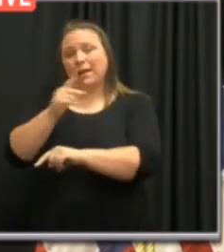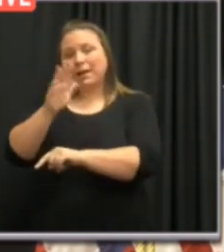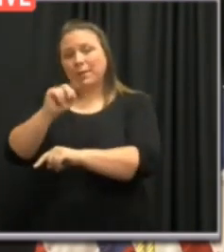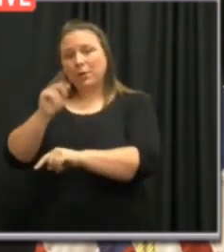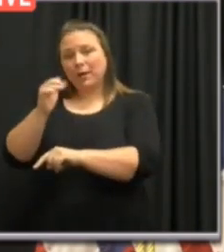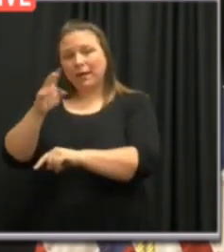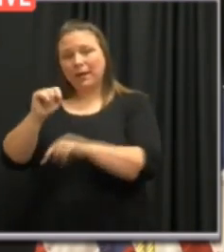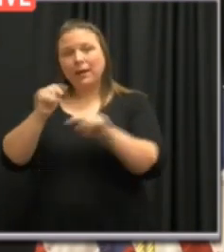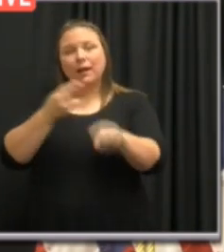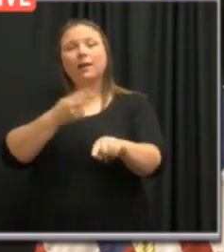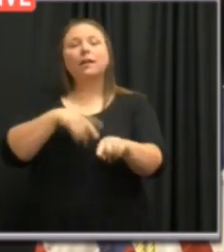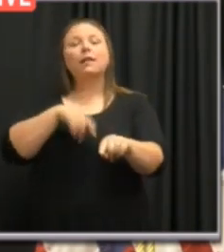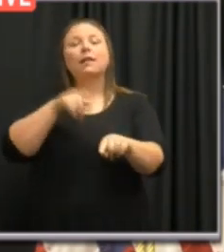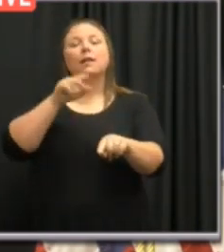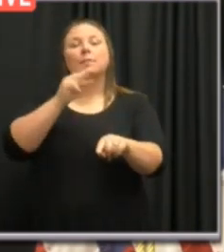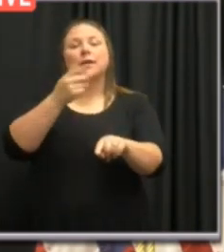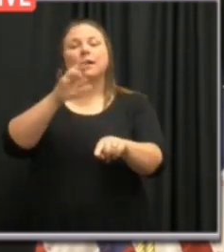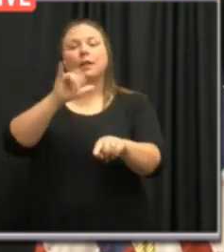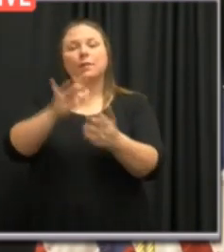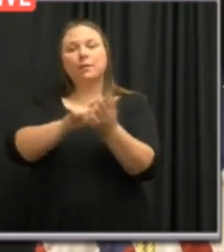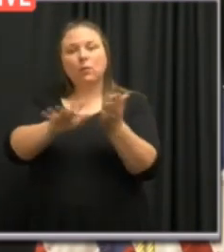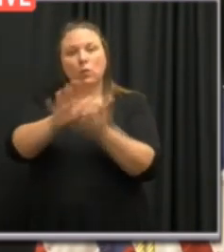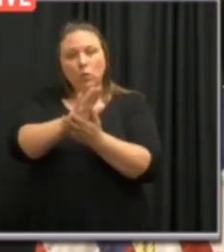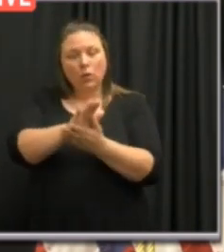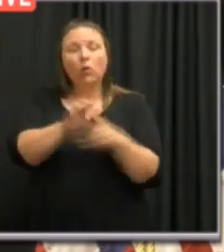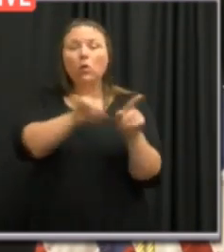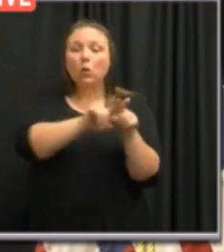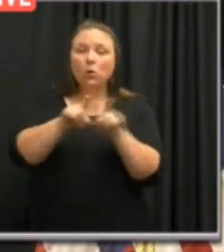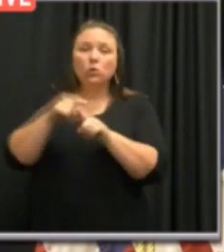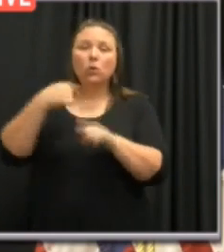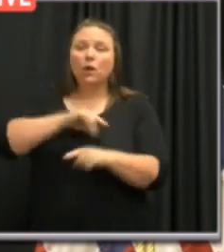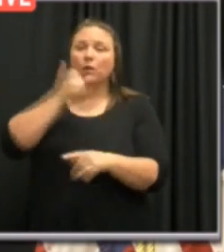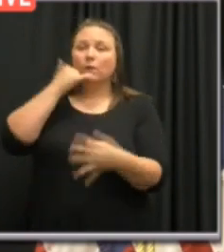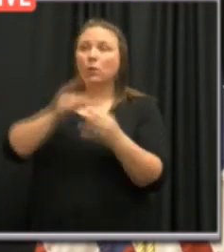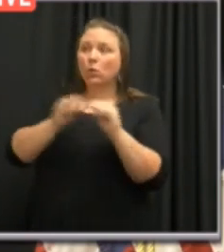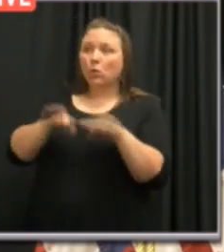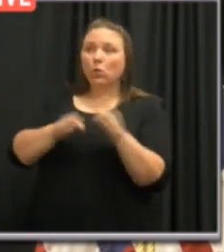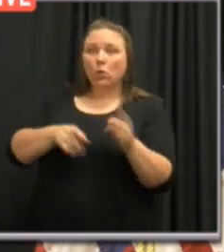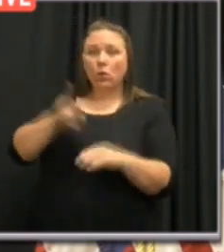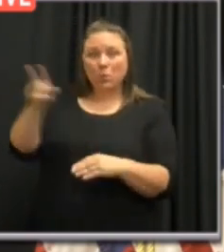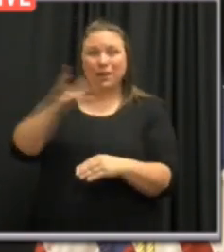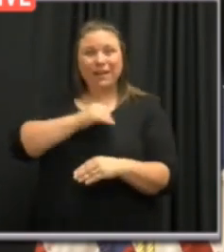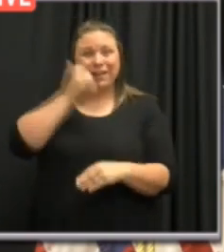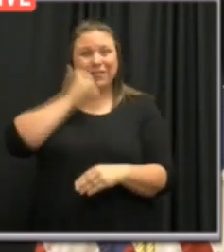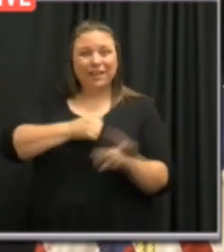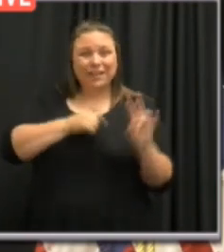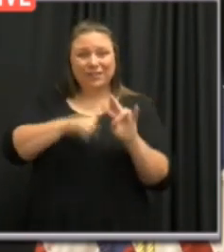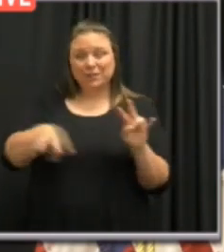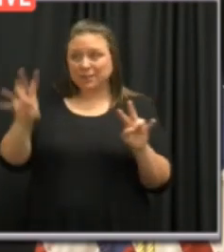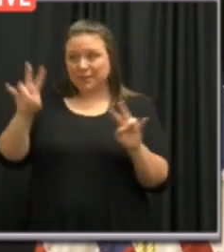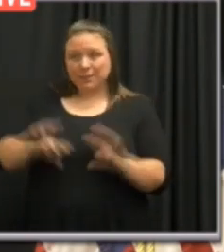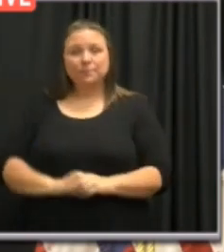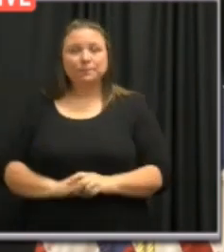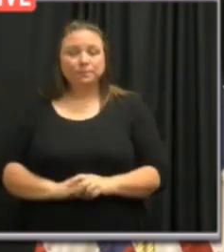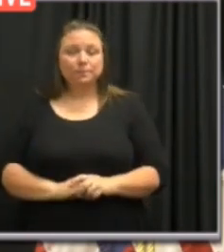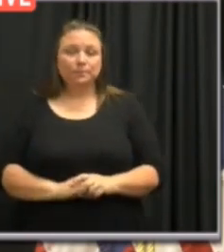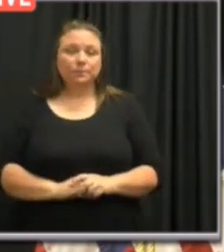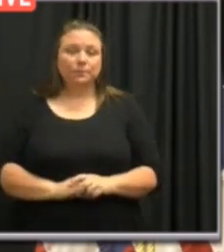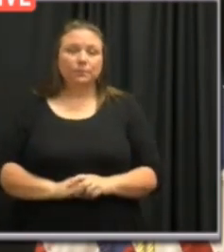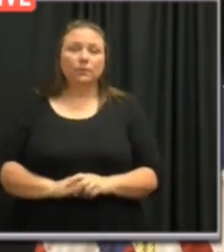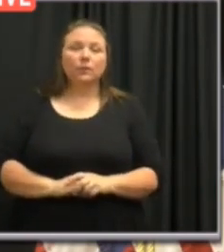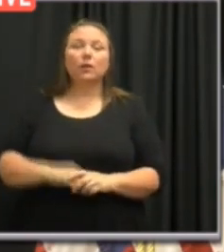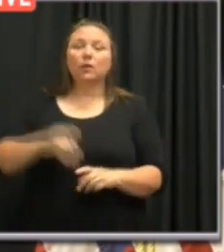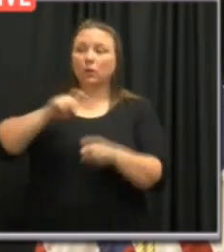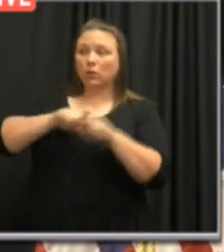as at Meharry Medical College. As always, our assessment hotline is open today and every day from 7 a.m. to 7 p.m. Please